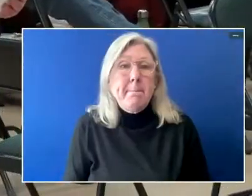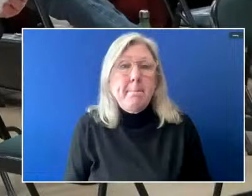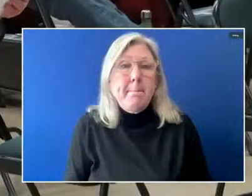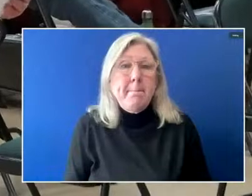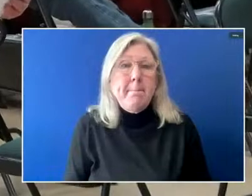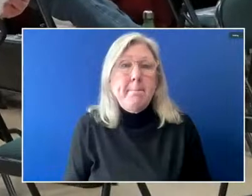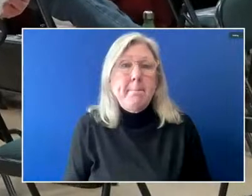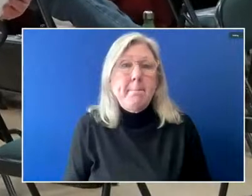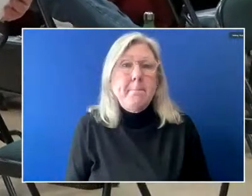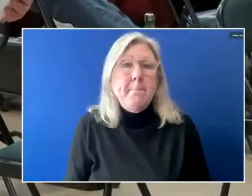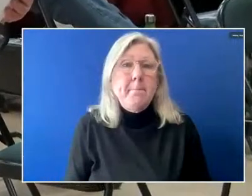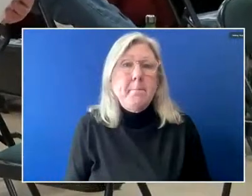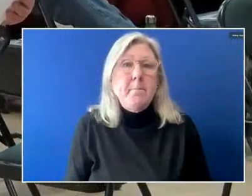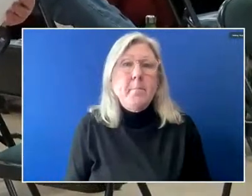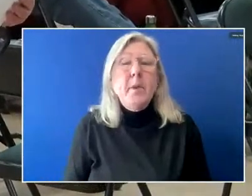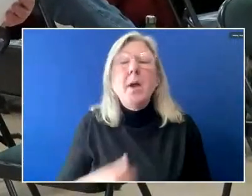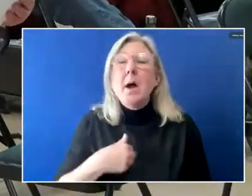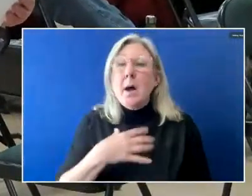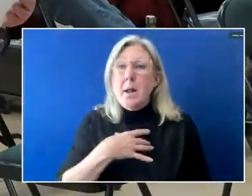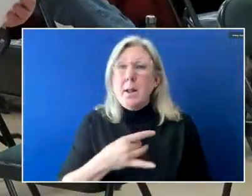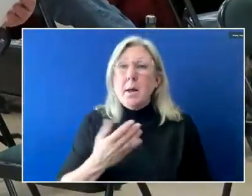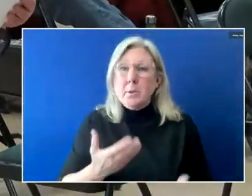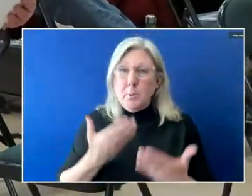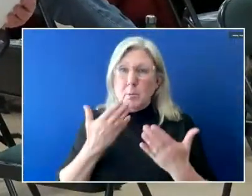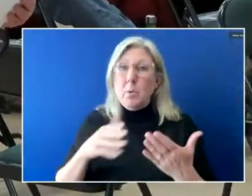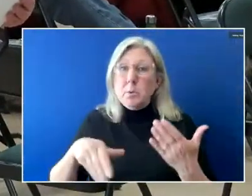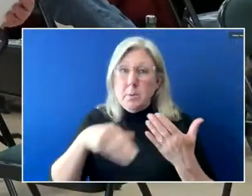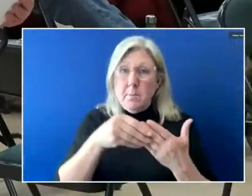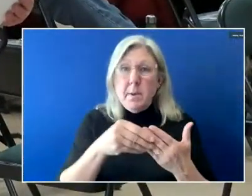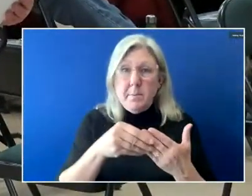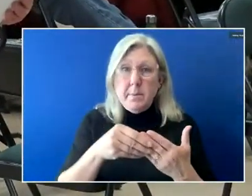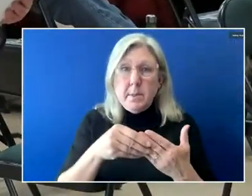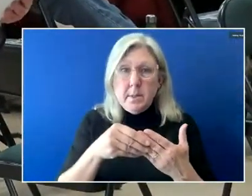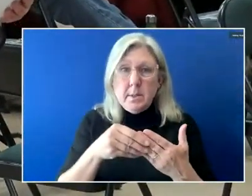may I would like to propose an amendment